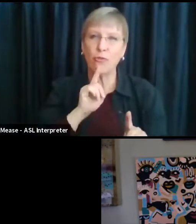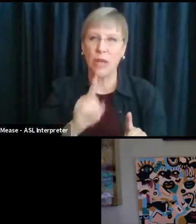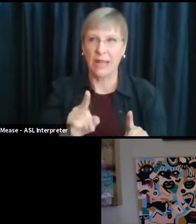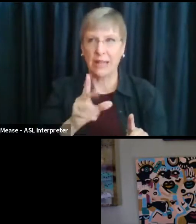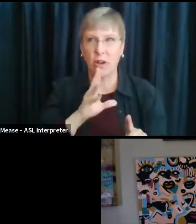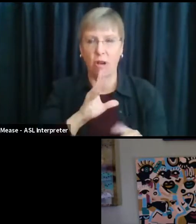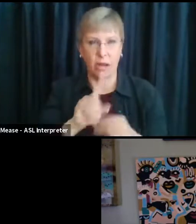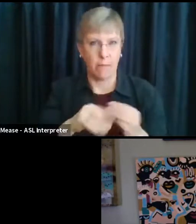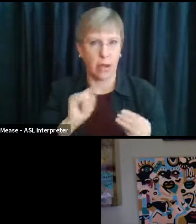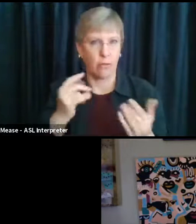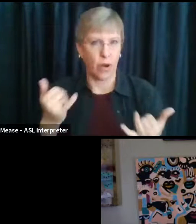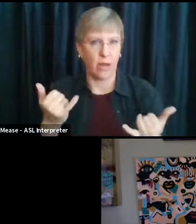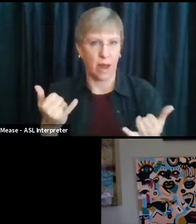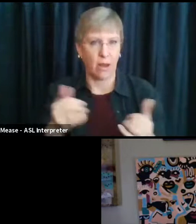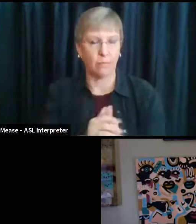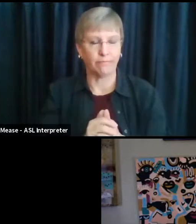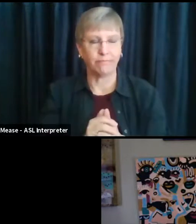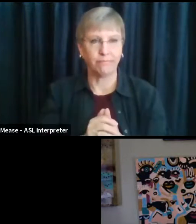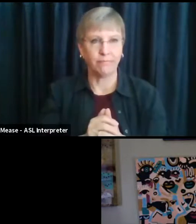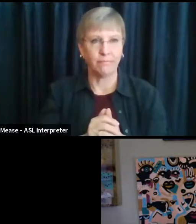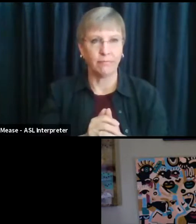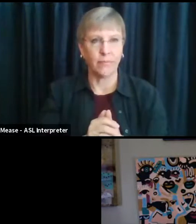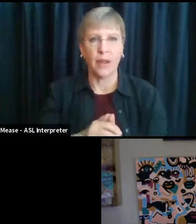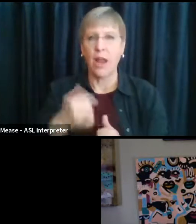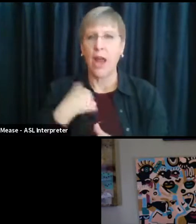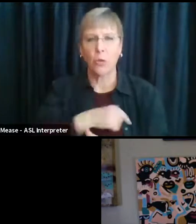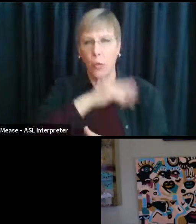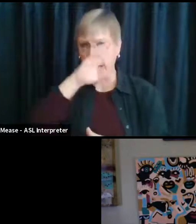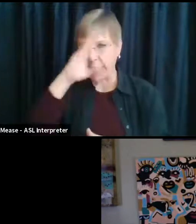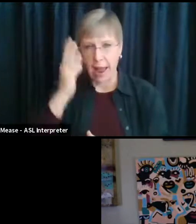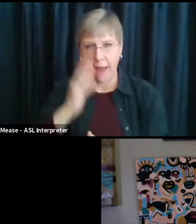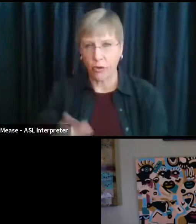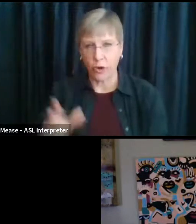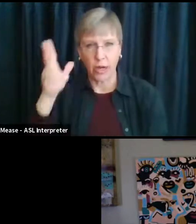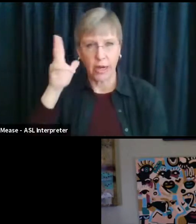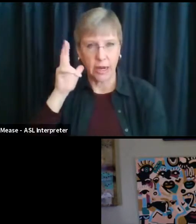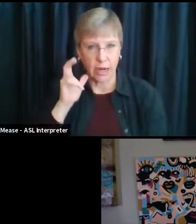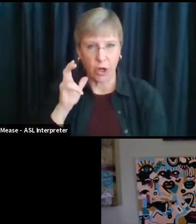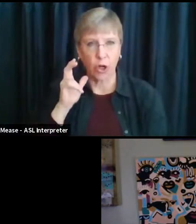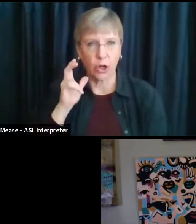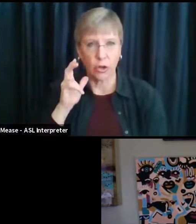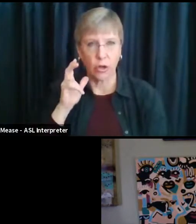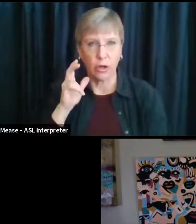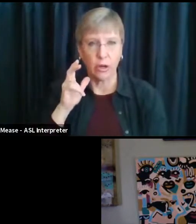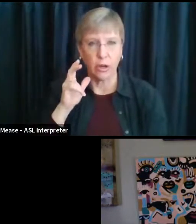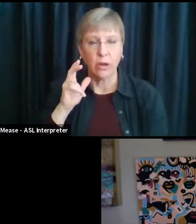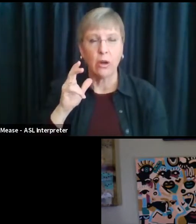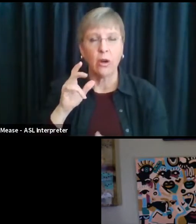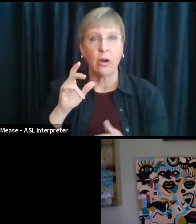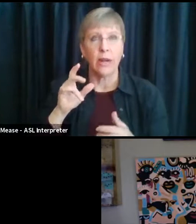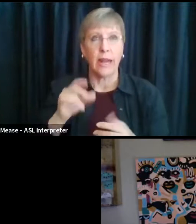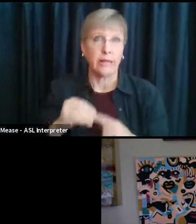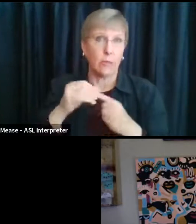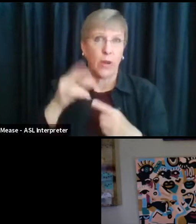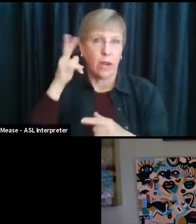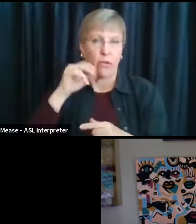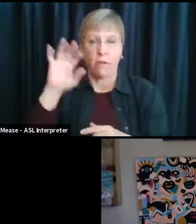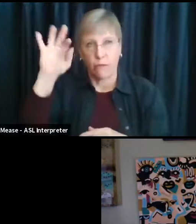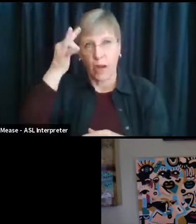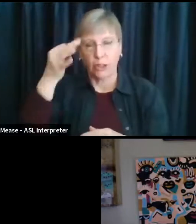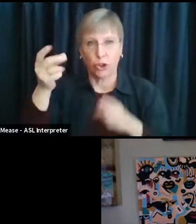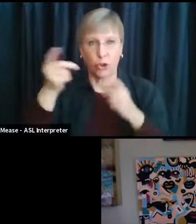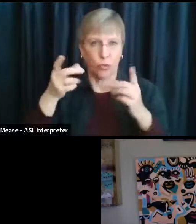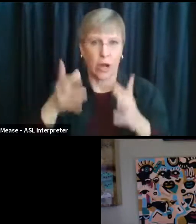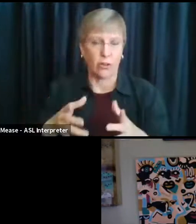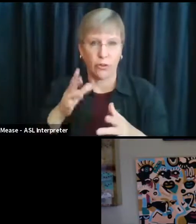it. And we never hear Audrey Azoulay, the French director, speaking about it.